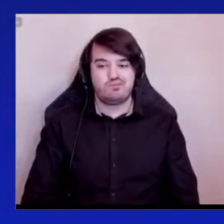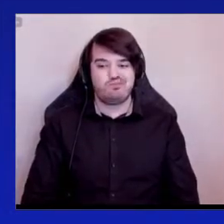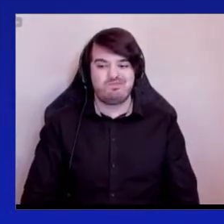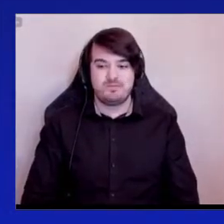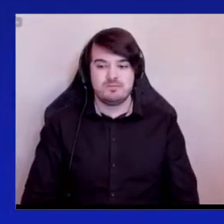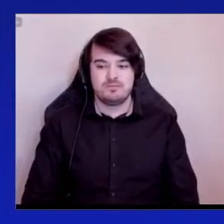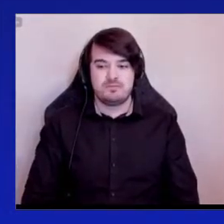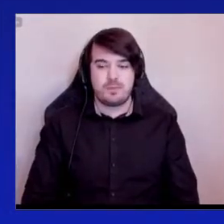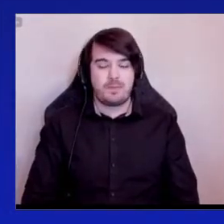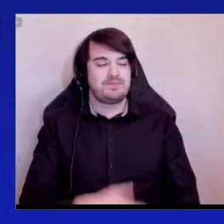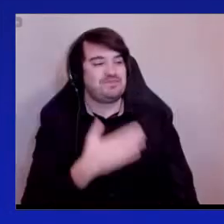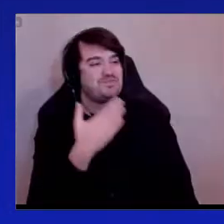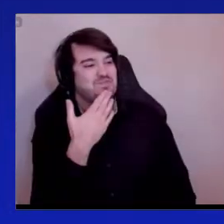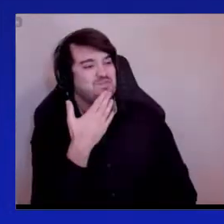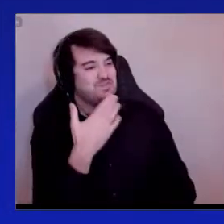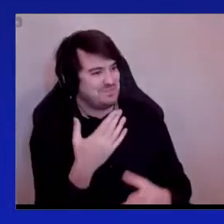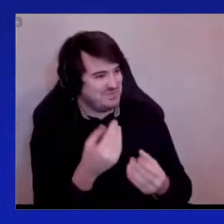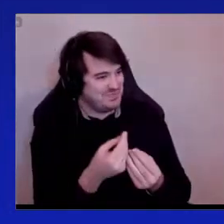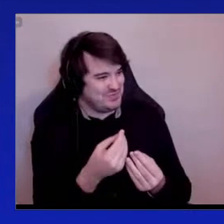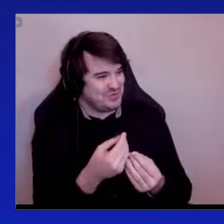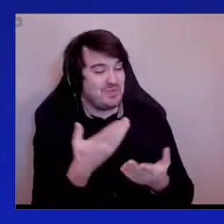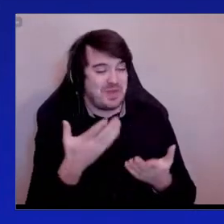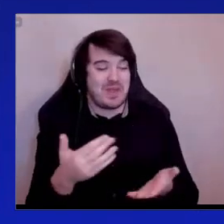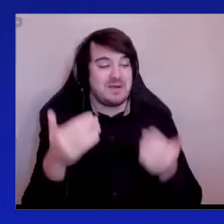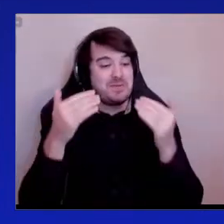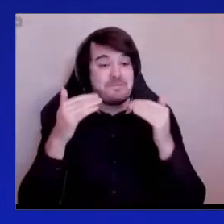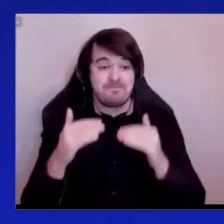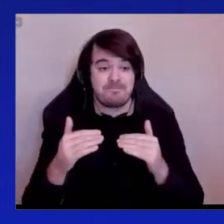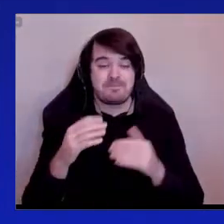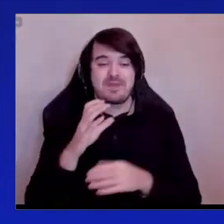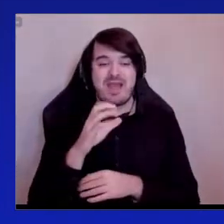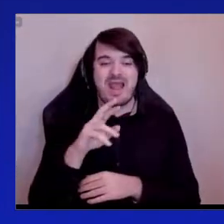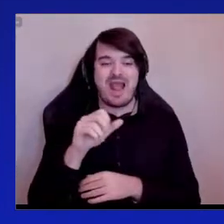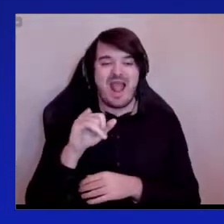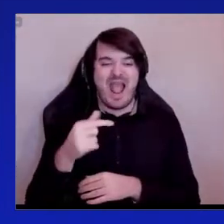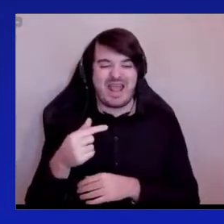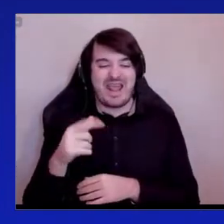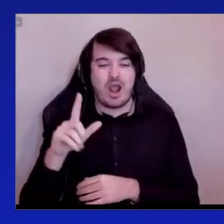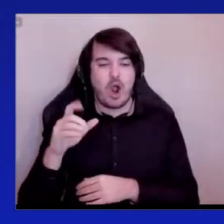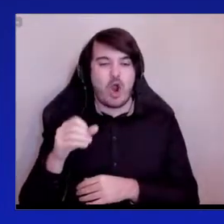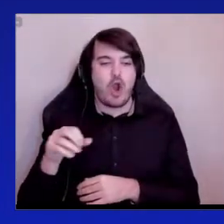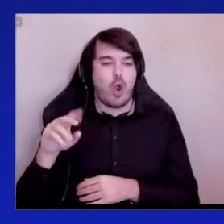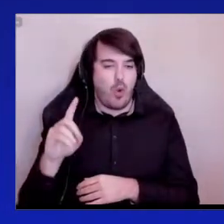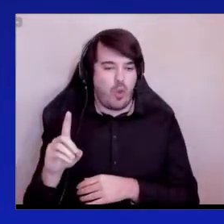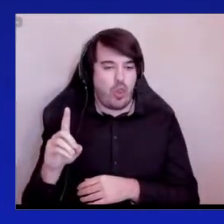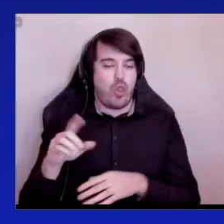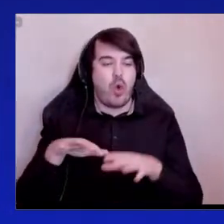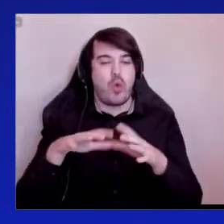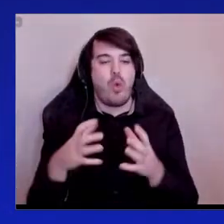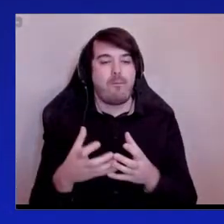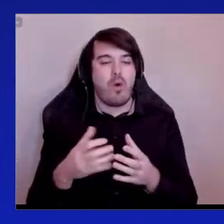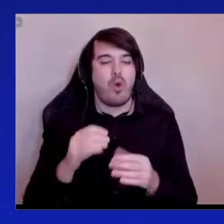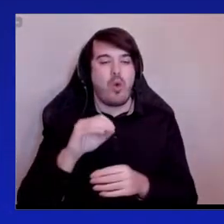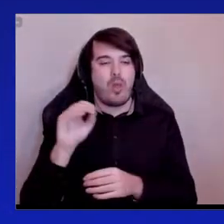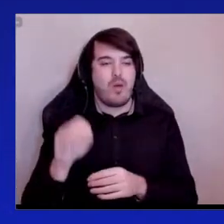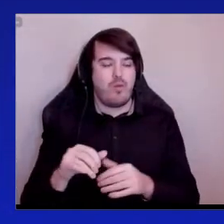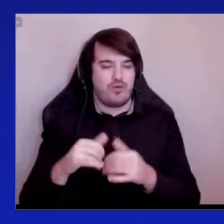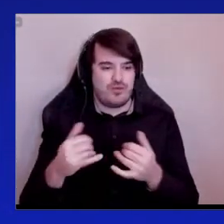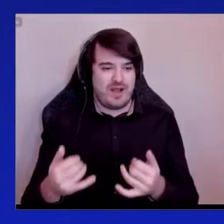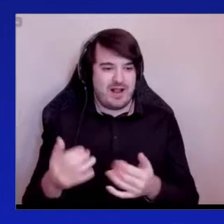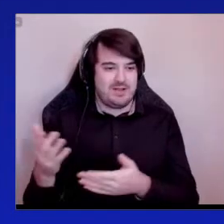Thank you very much, Leah and Dr. Etches. We will now be going to Craig Lord at Global Ottawa. Thanks very